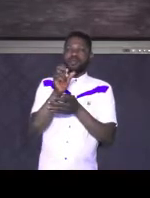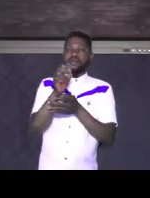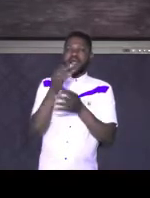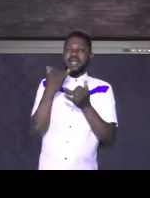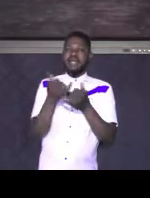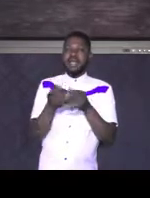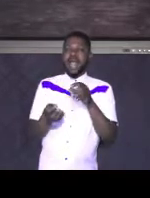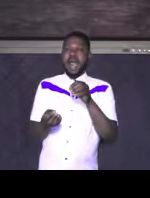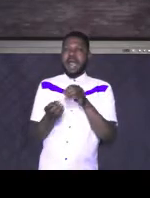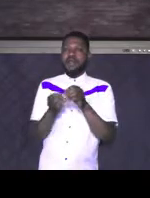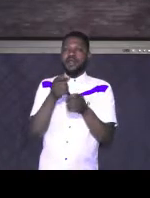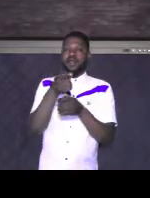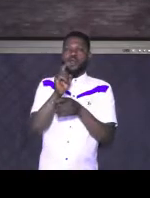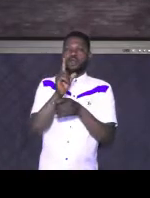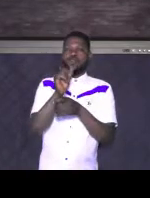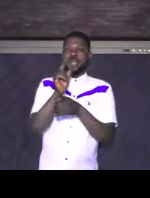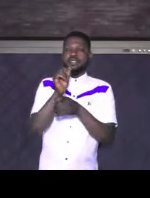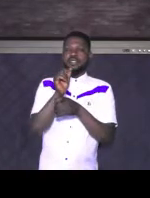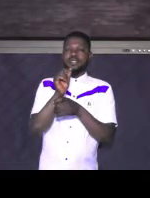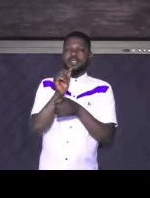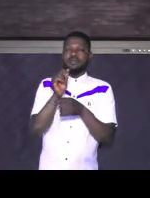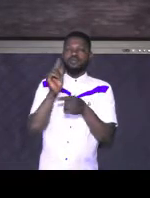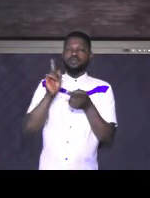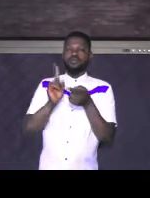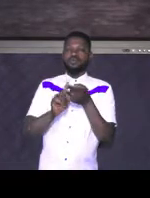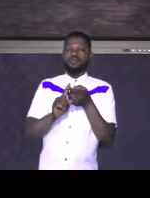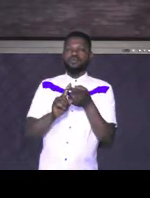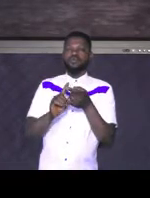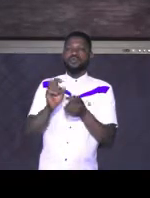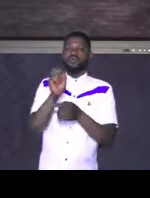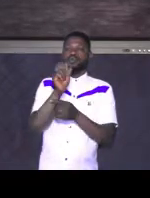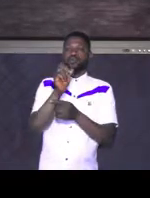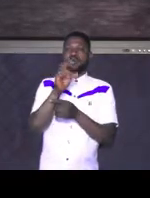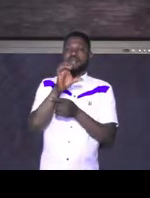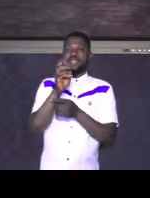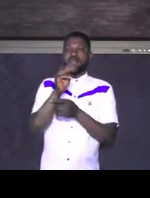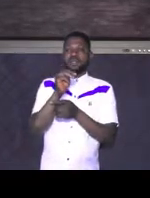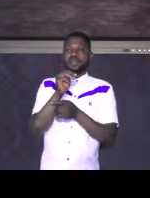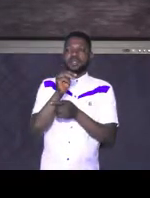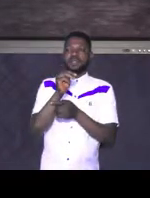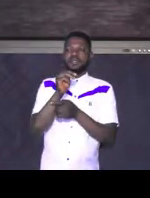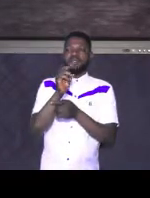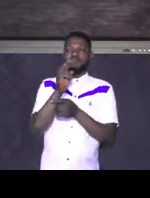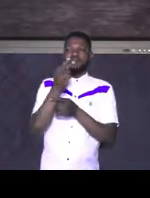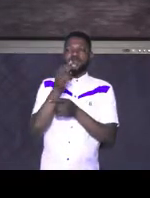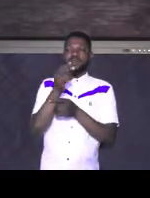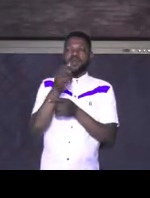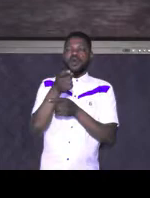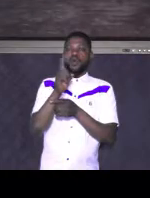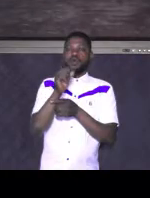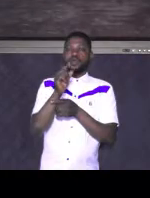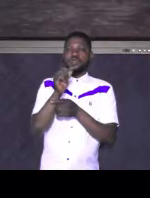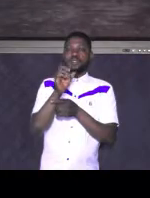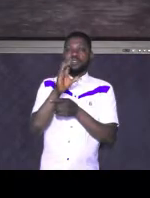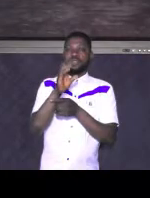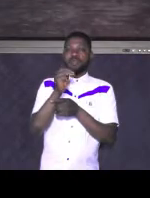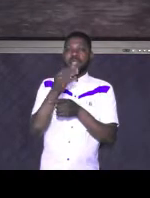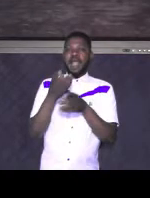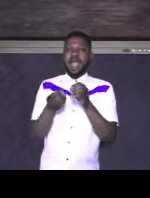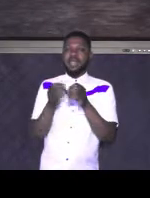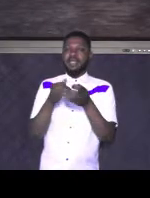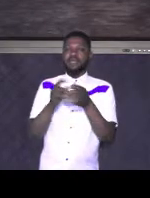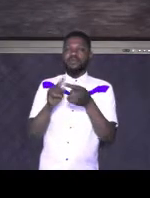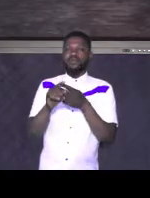is 12. Now adding 120 and 12 centimeter squares, 120 centimeter